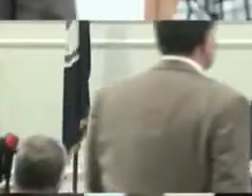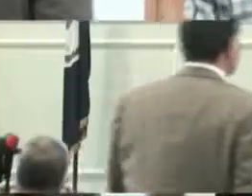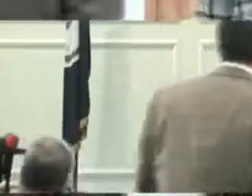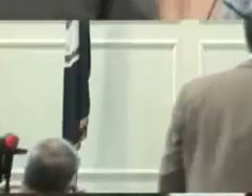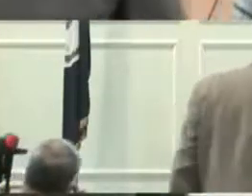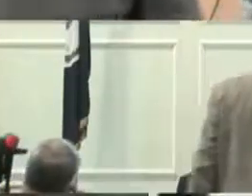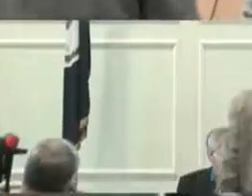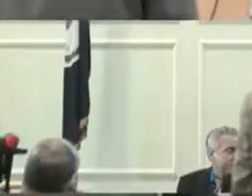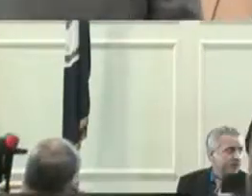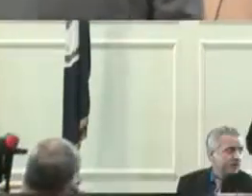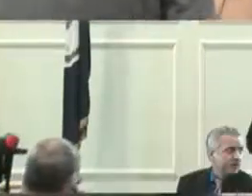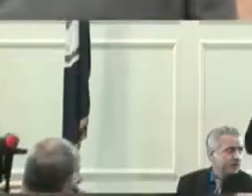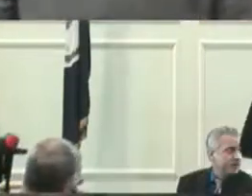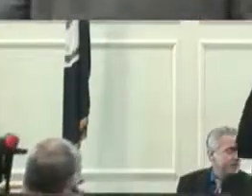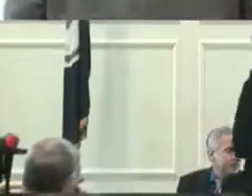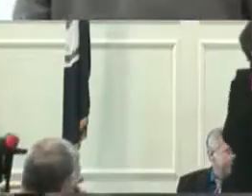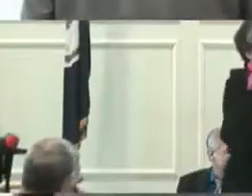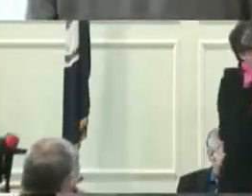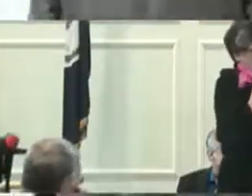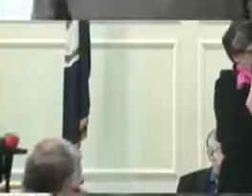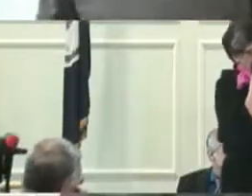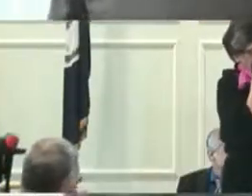I'd like to have,